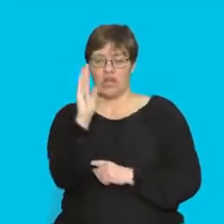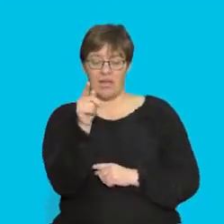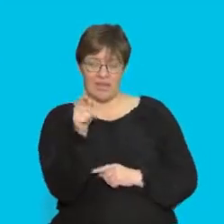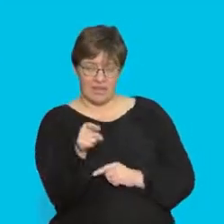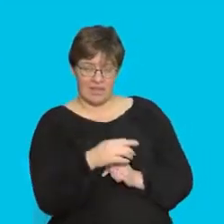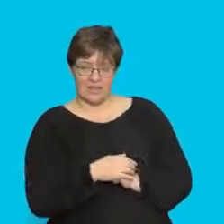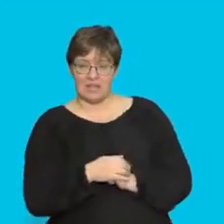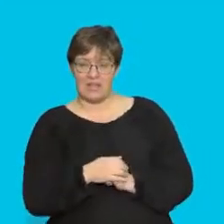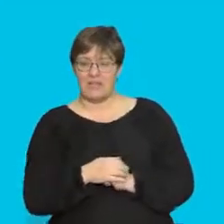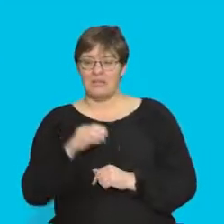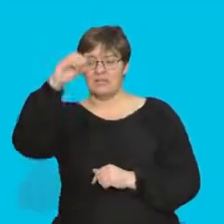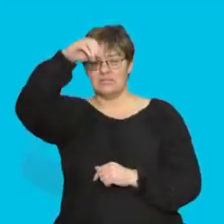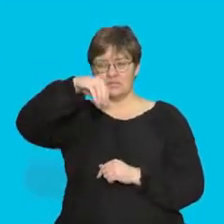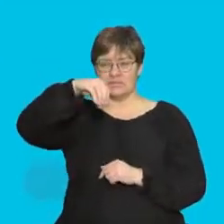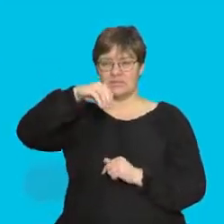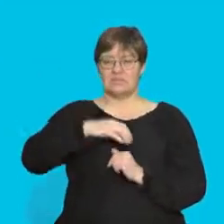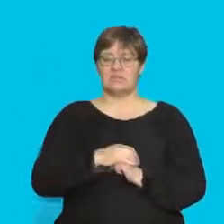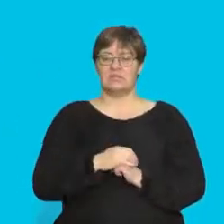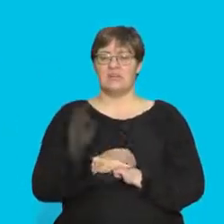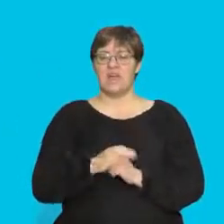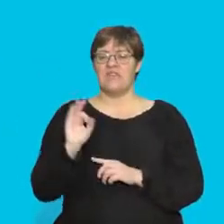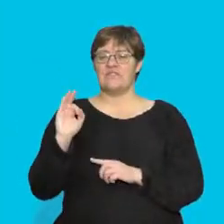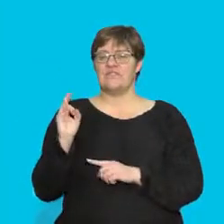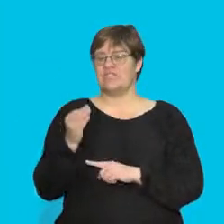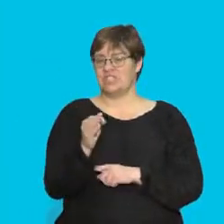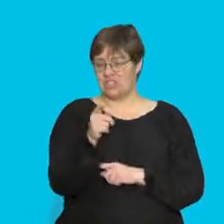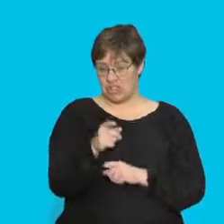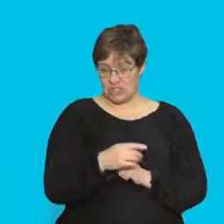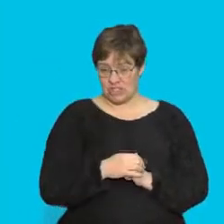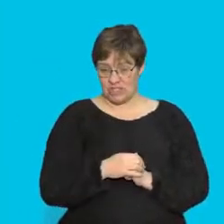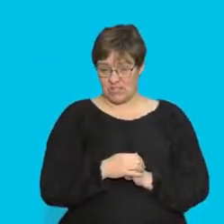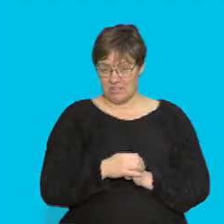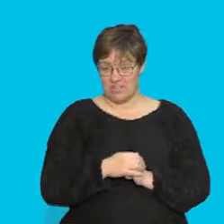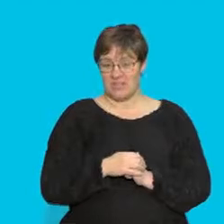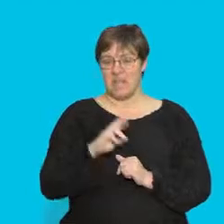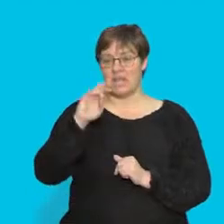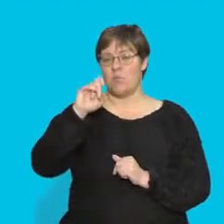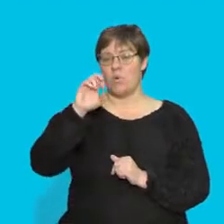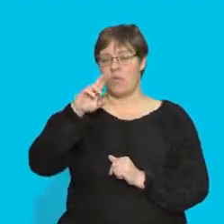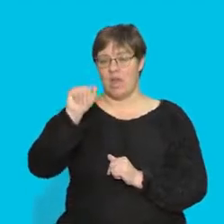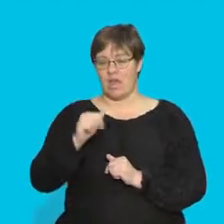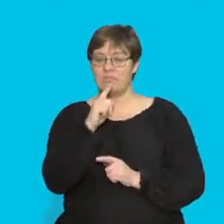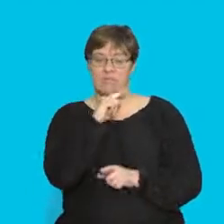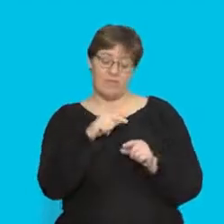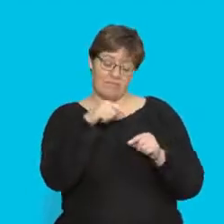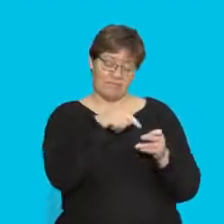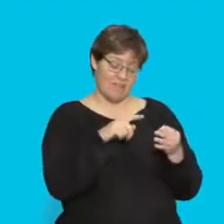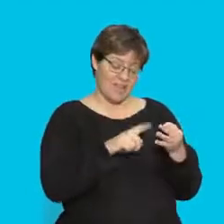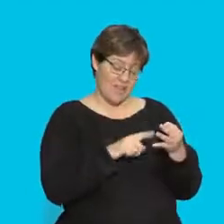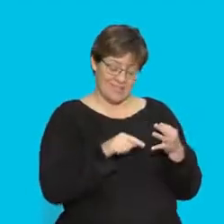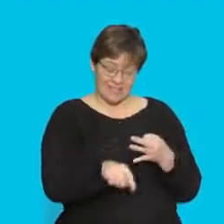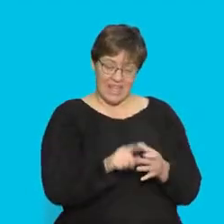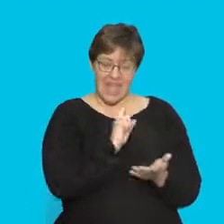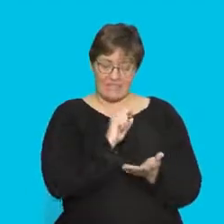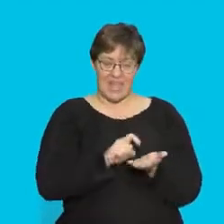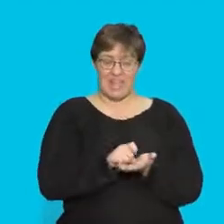shark. And this is called a remora fish. And here we have a caterpillar,